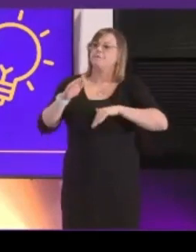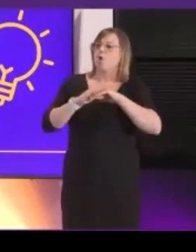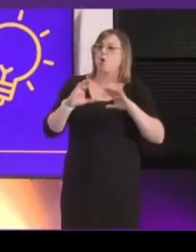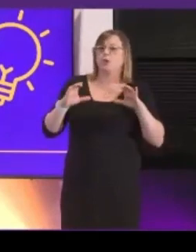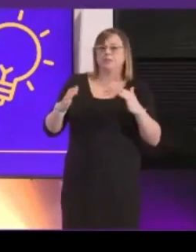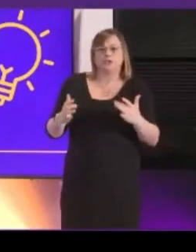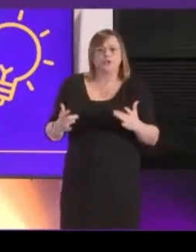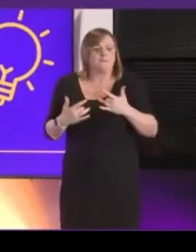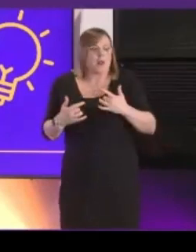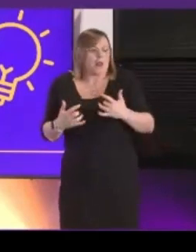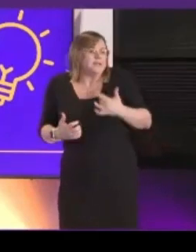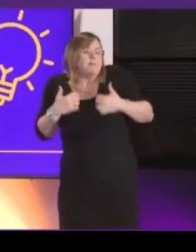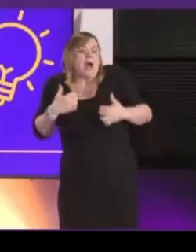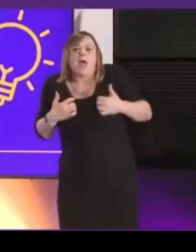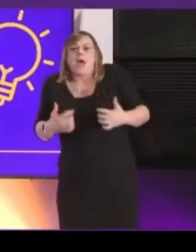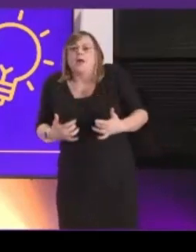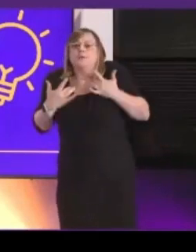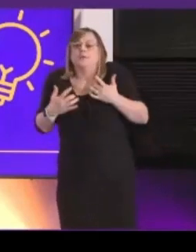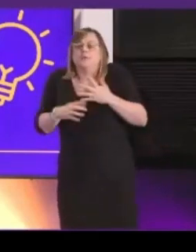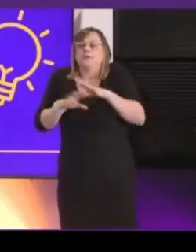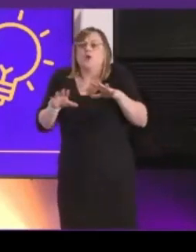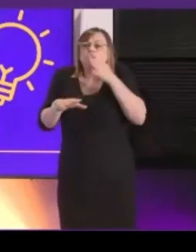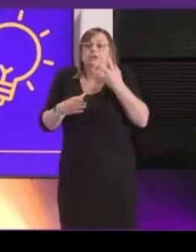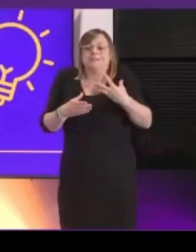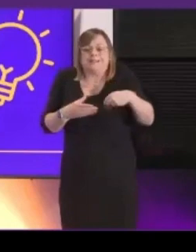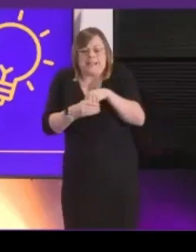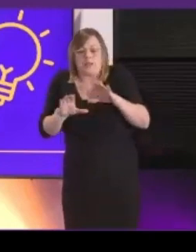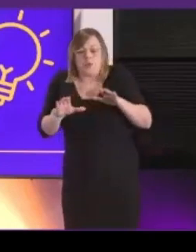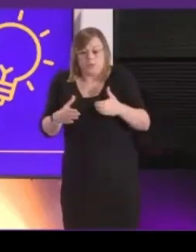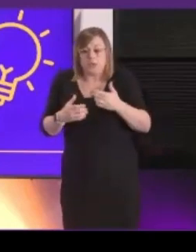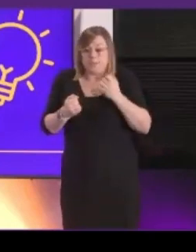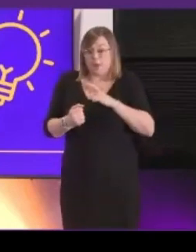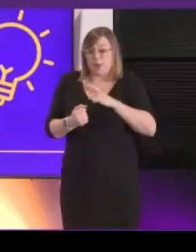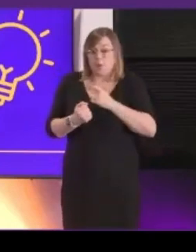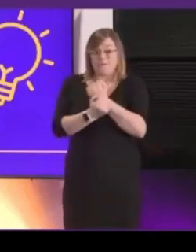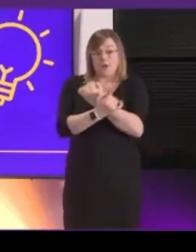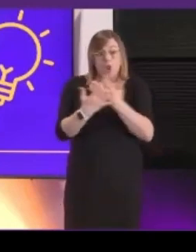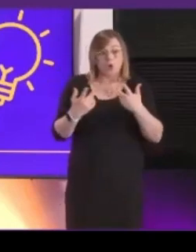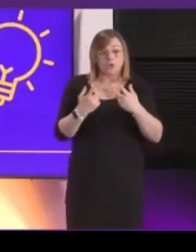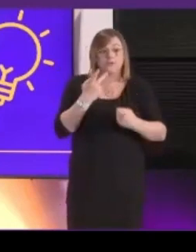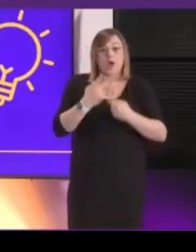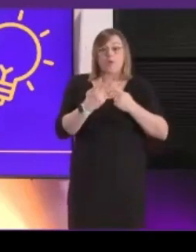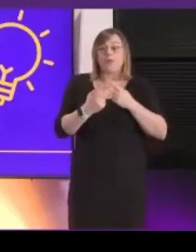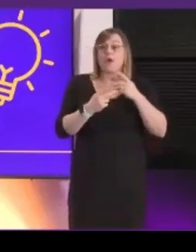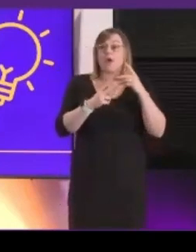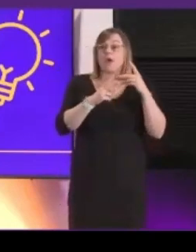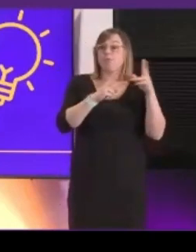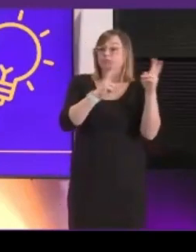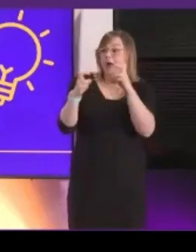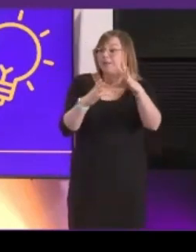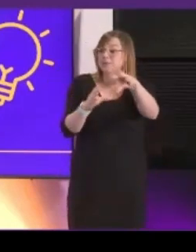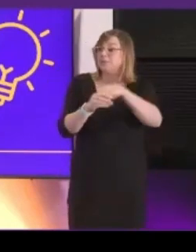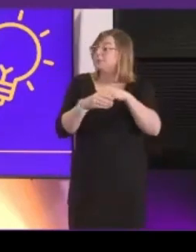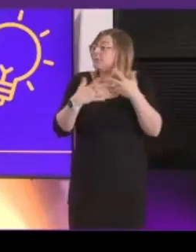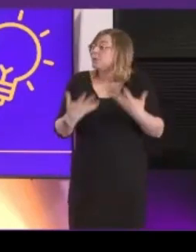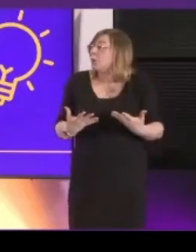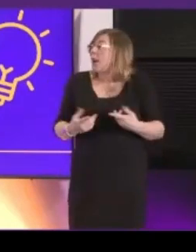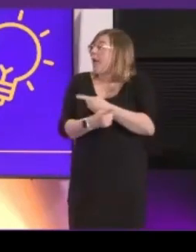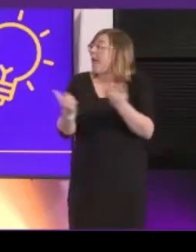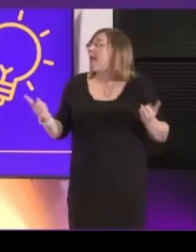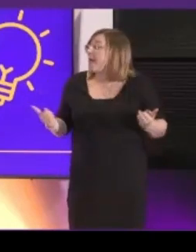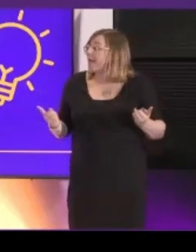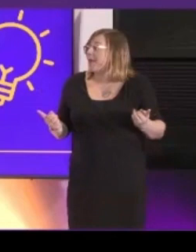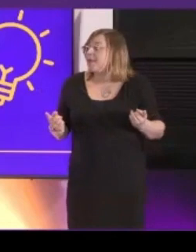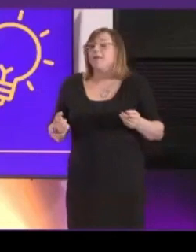inspires people, not just within your organization, but actually we've got so many other people, so many fantastic brands here today that